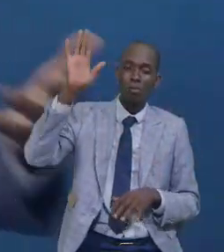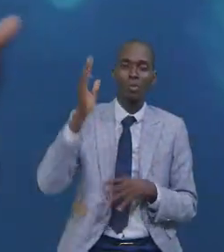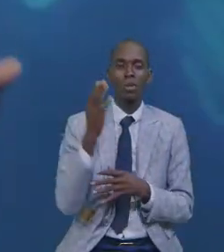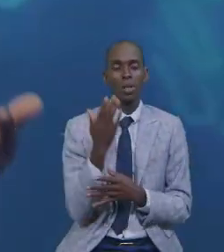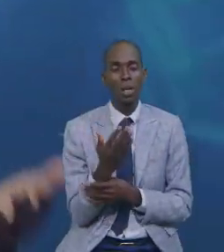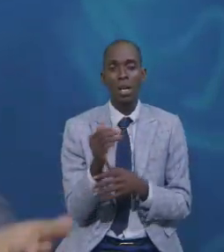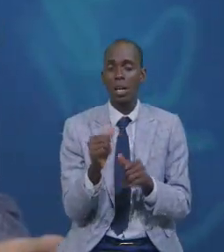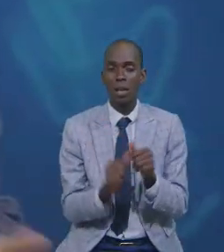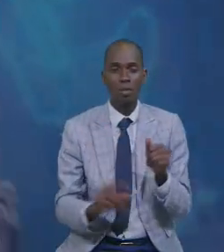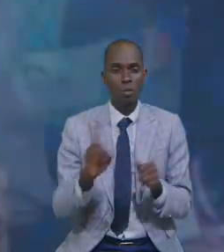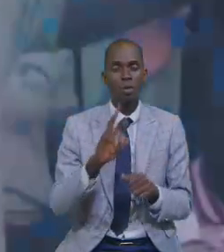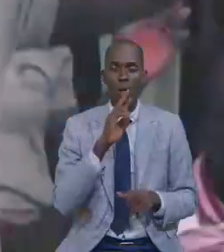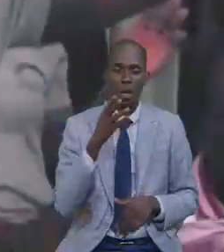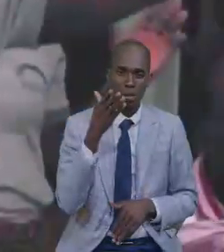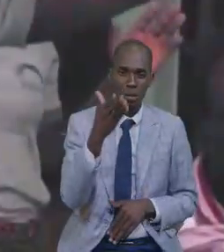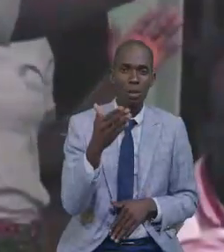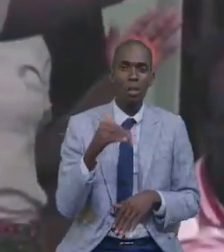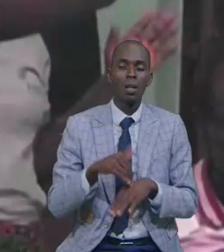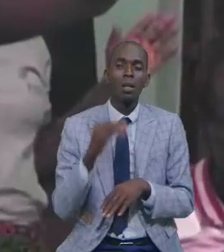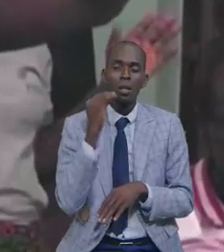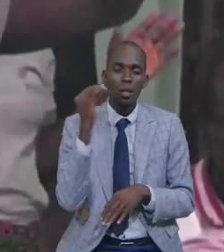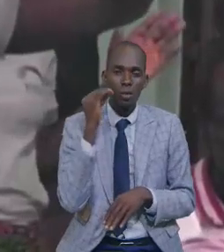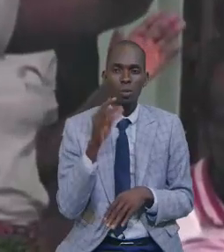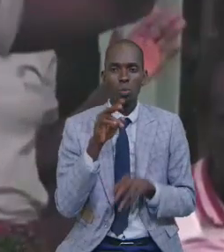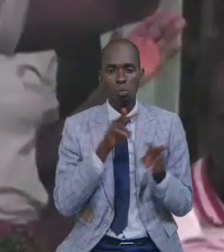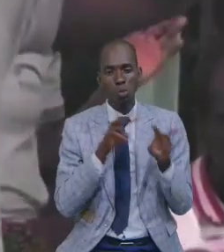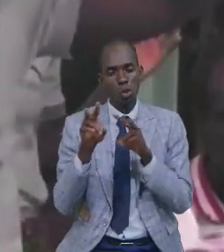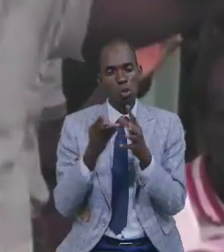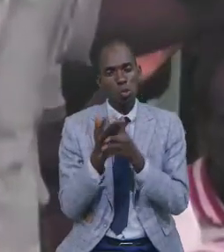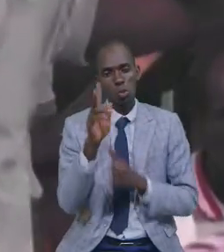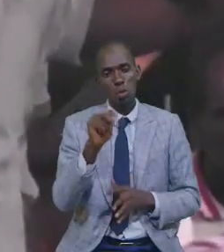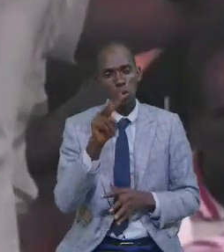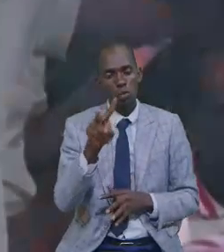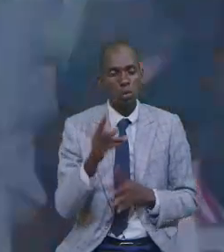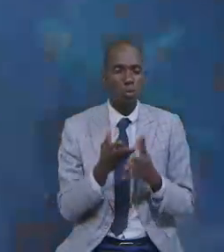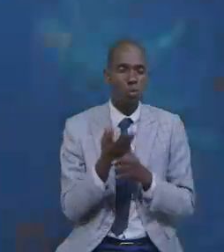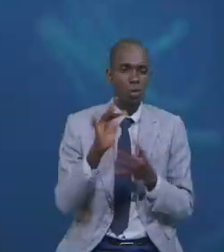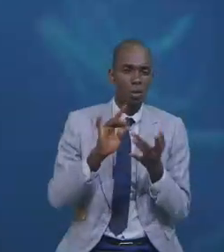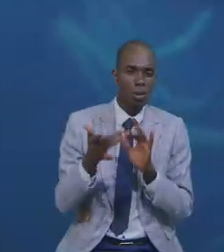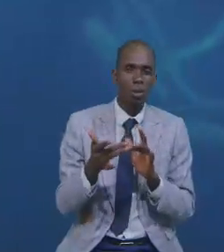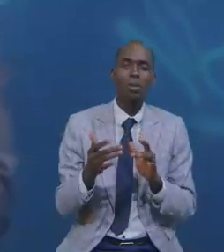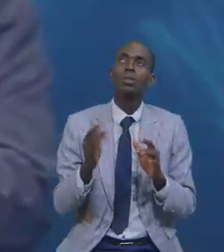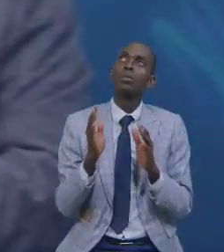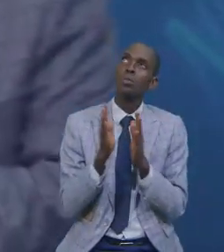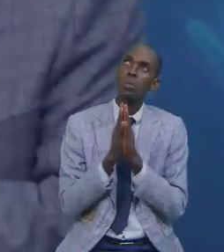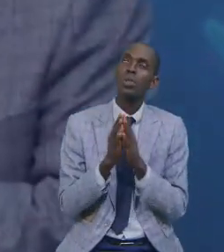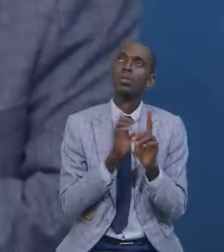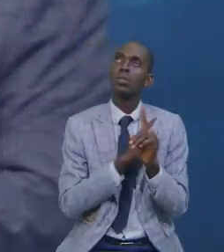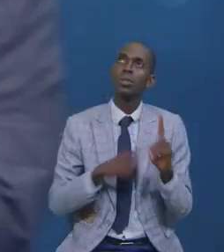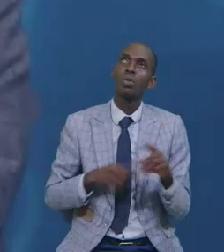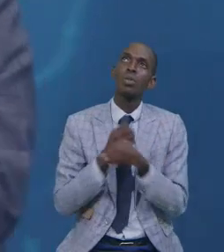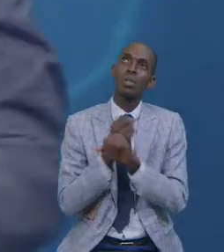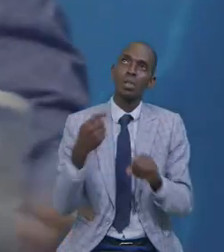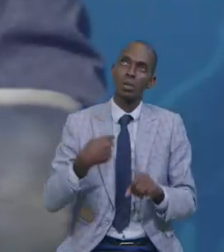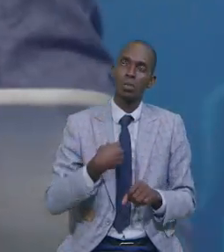His salvation has now come to you. Save me, O Lord, and I shall be